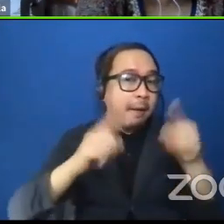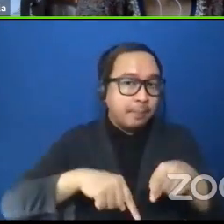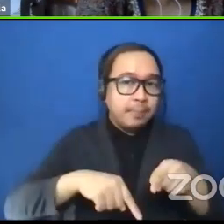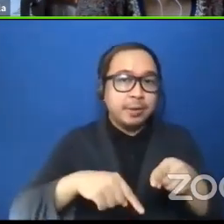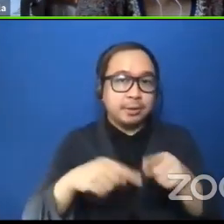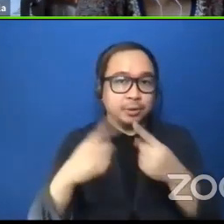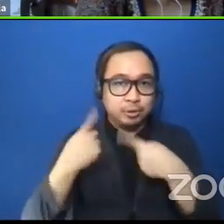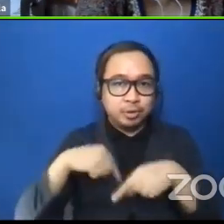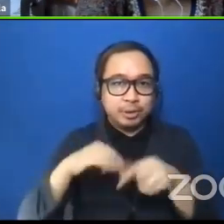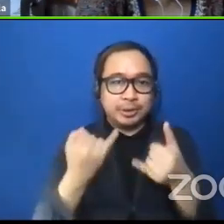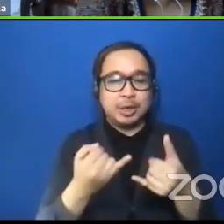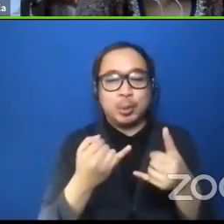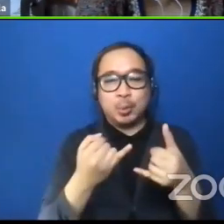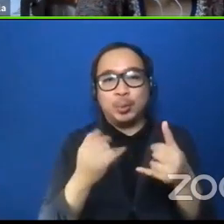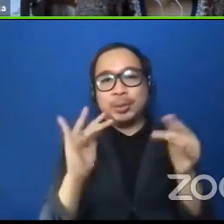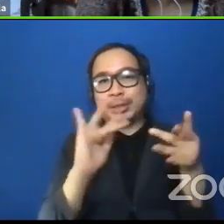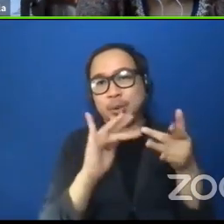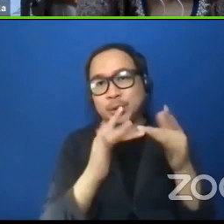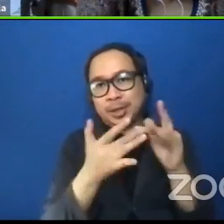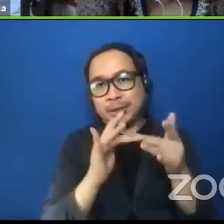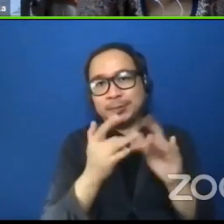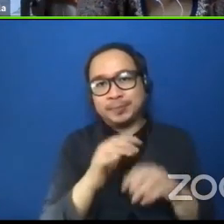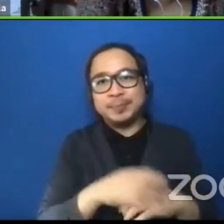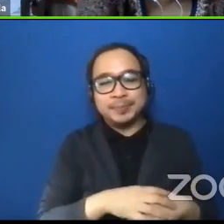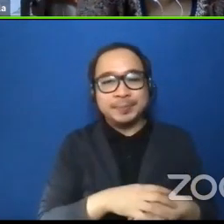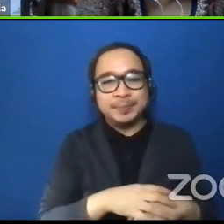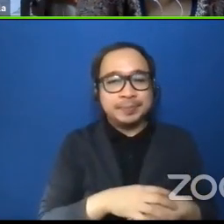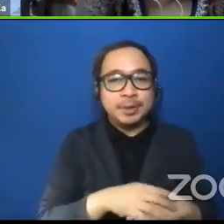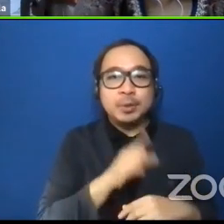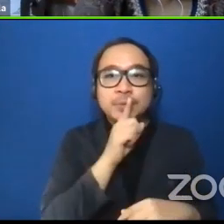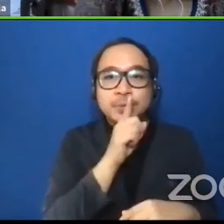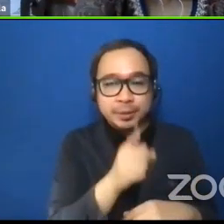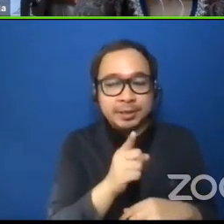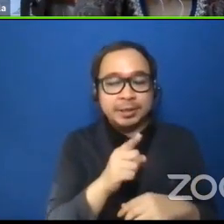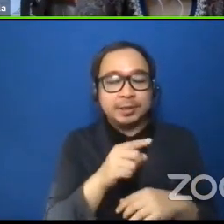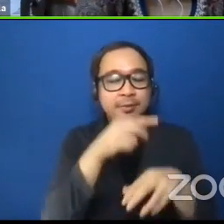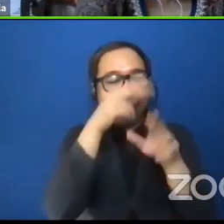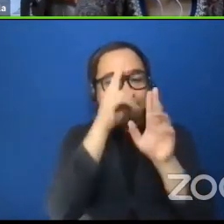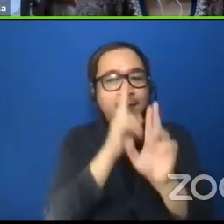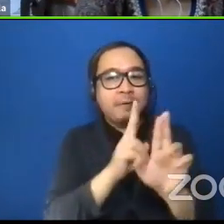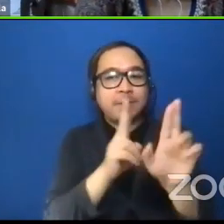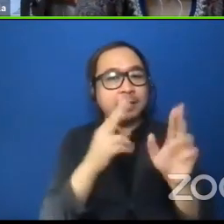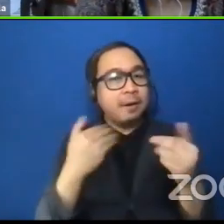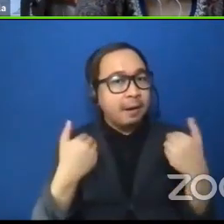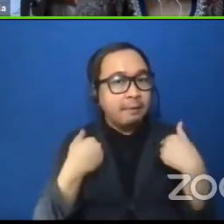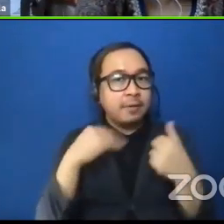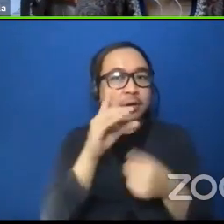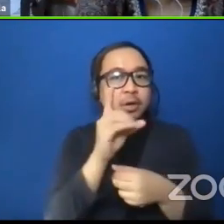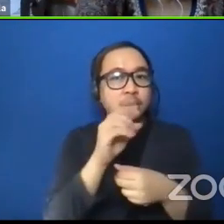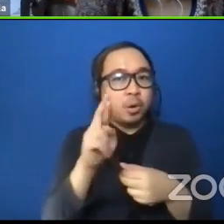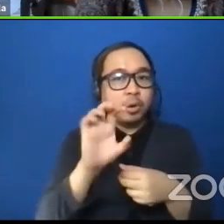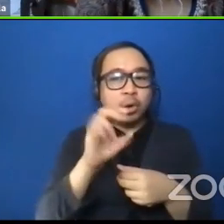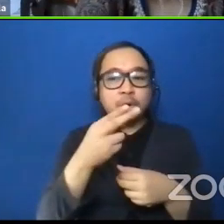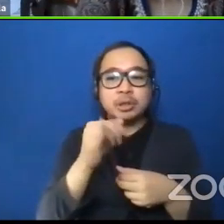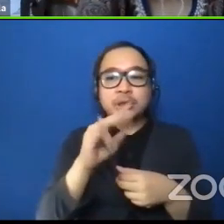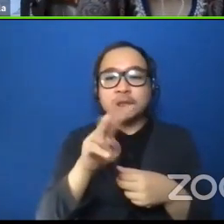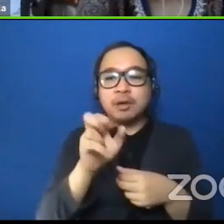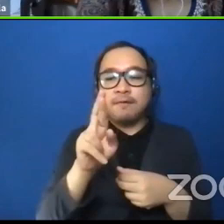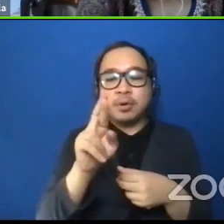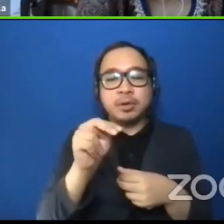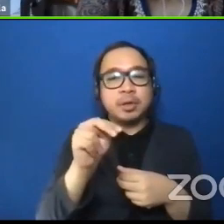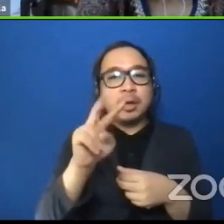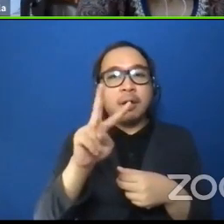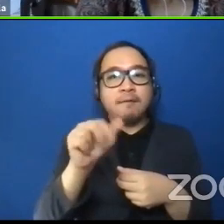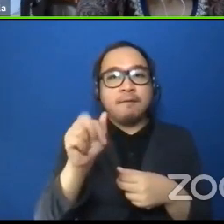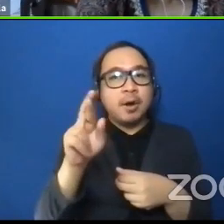poor internet connectivity. It is indeed an honor for us to have Dr. Chivorn as the chairperson